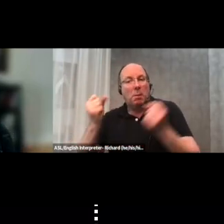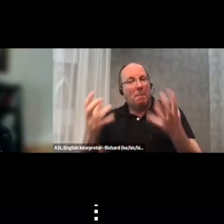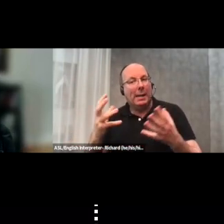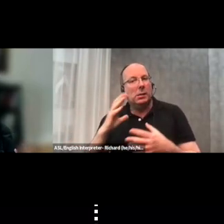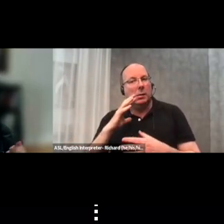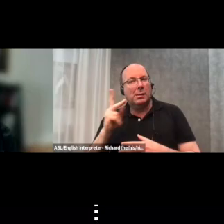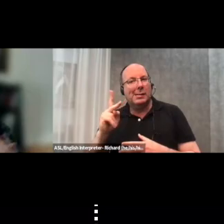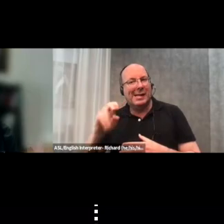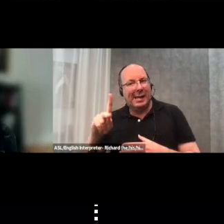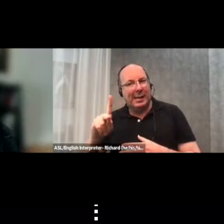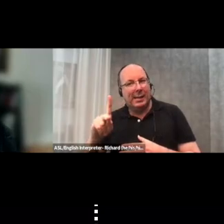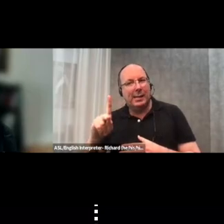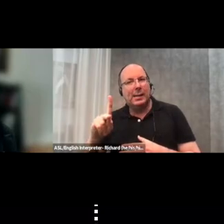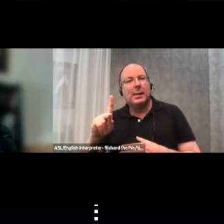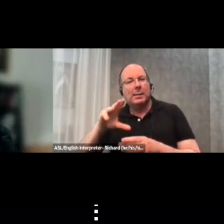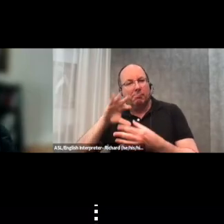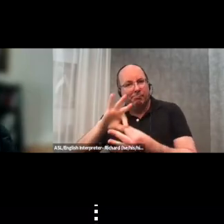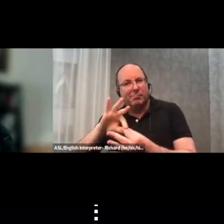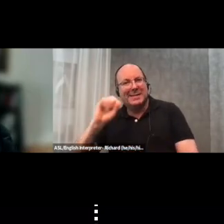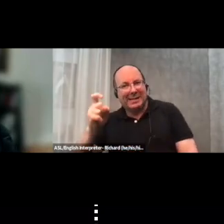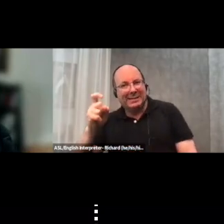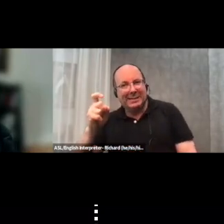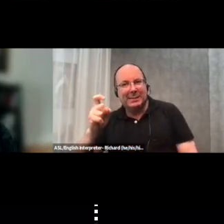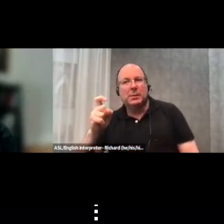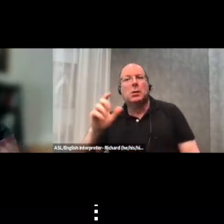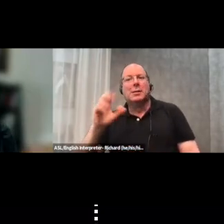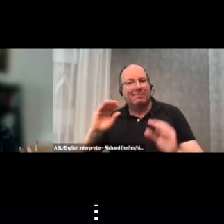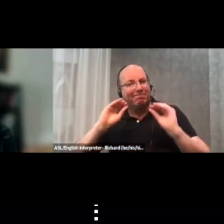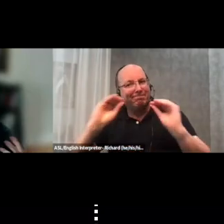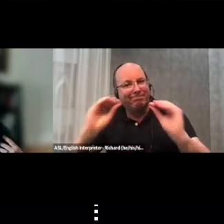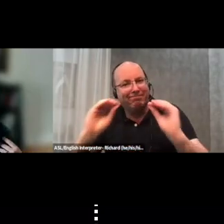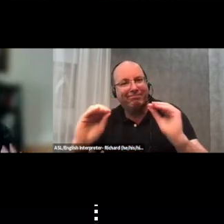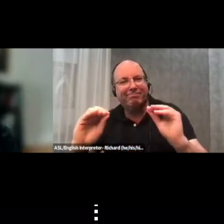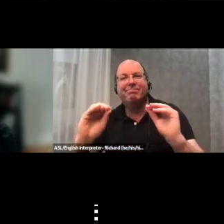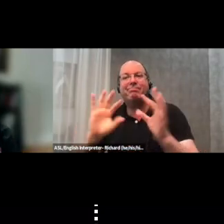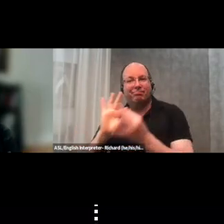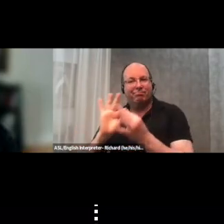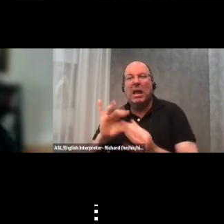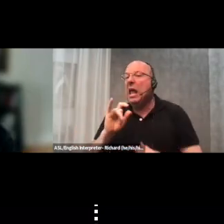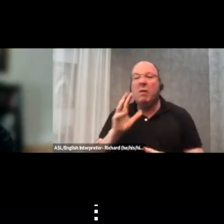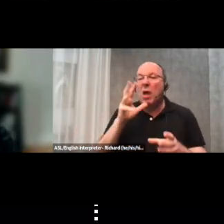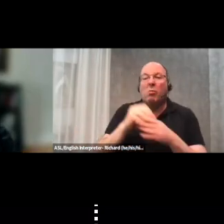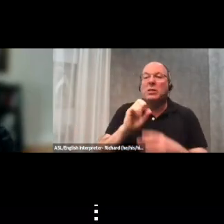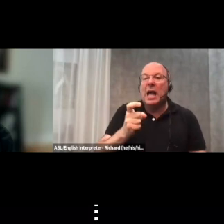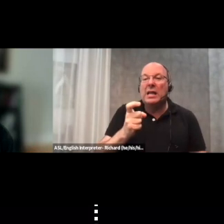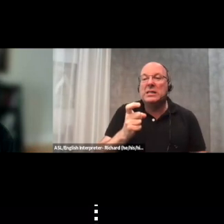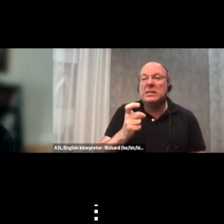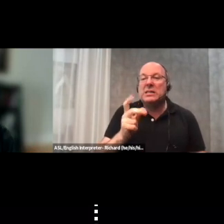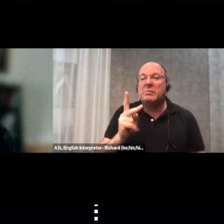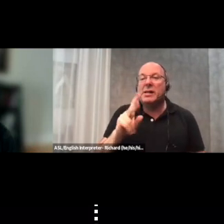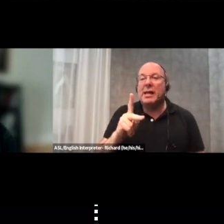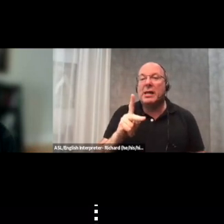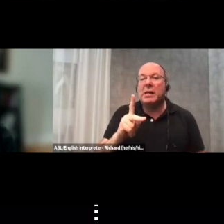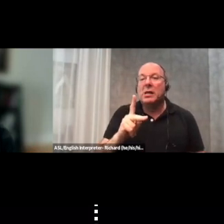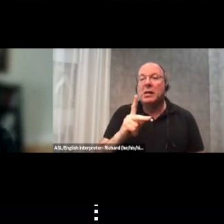are. So the sex ed information will be relevant for those people. For those who are not engaging in sex when engaging in kink,